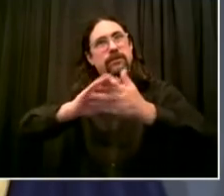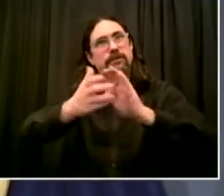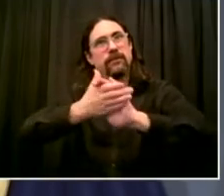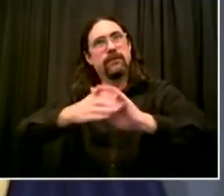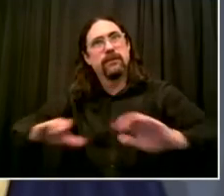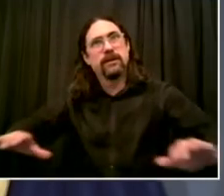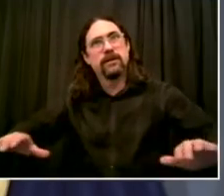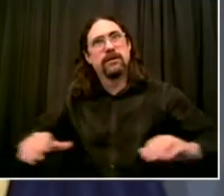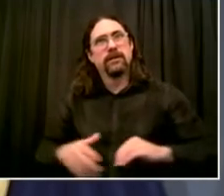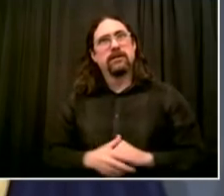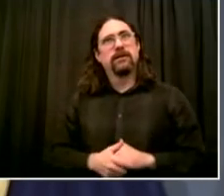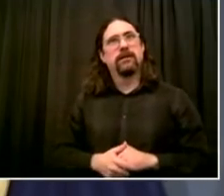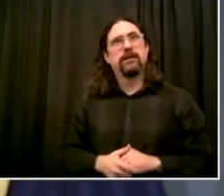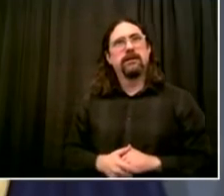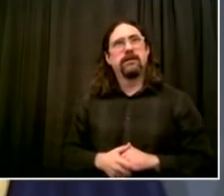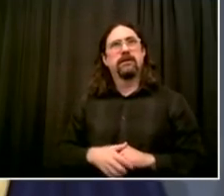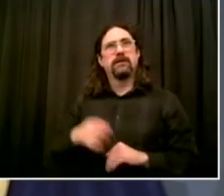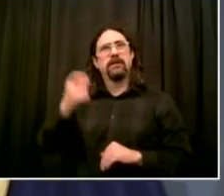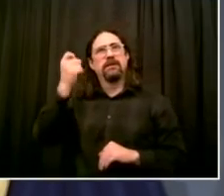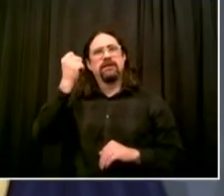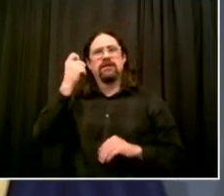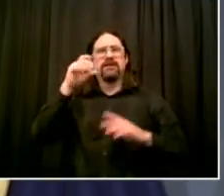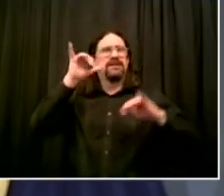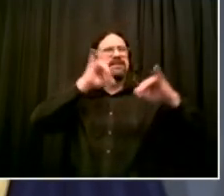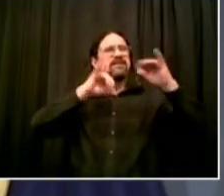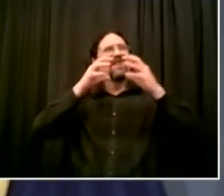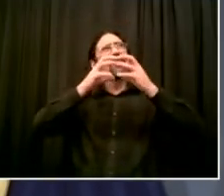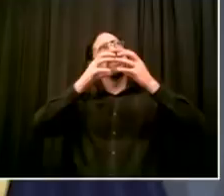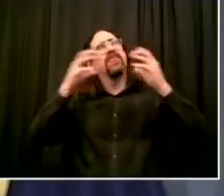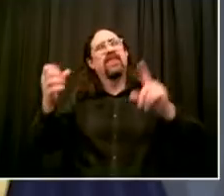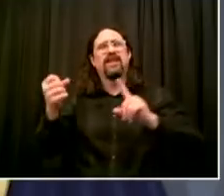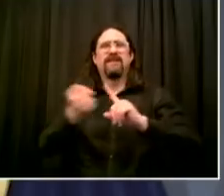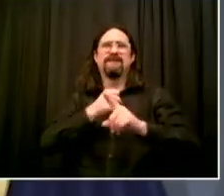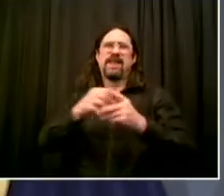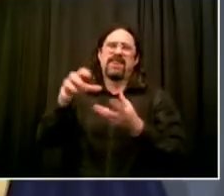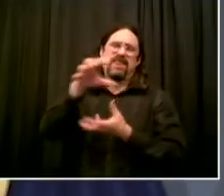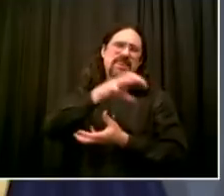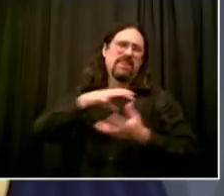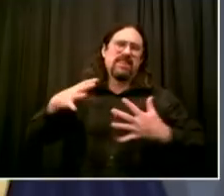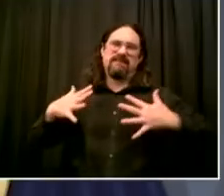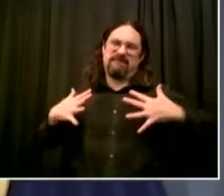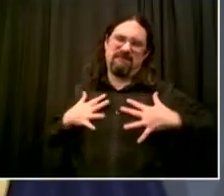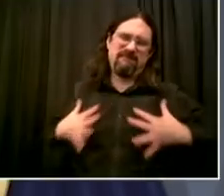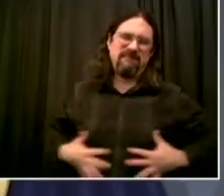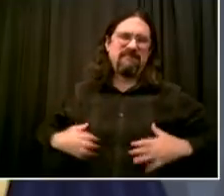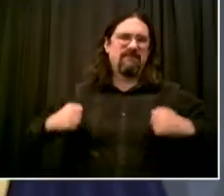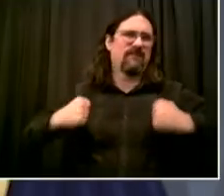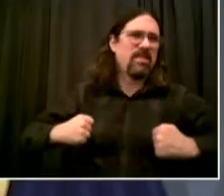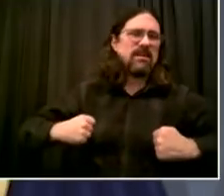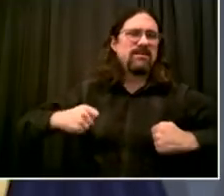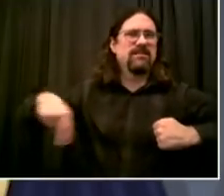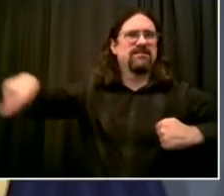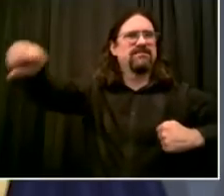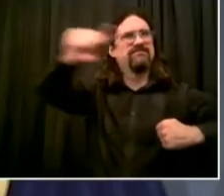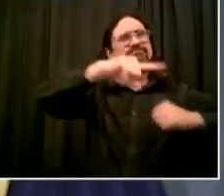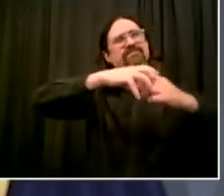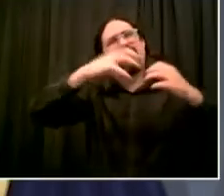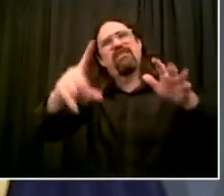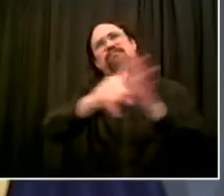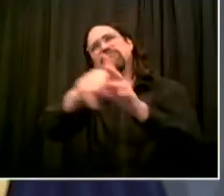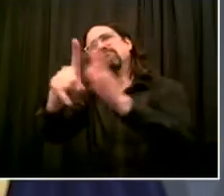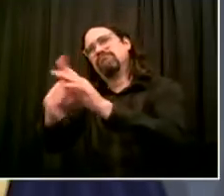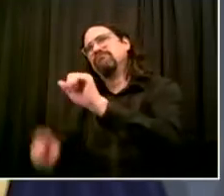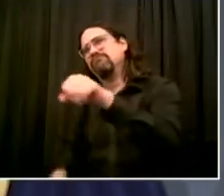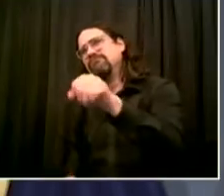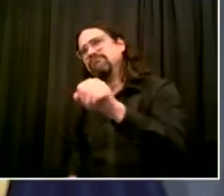fighting for justice, as we're addressing the coronavirus, we cannot forget the decades and decades of violence. Now, that violence stems from the same,